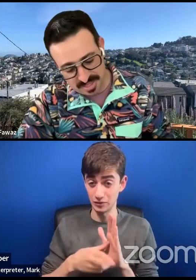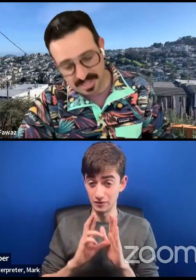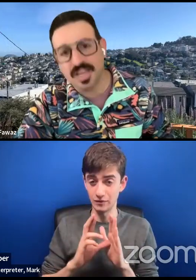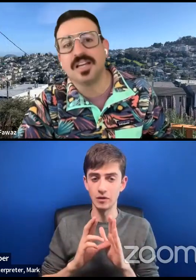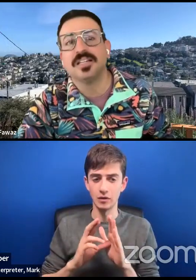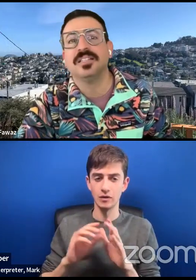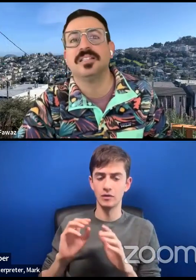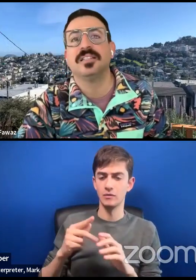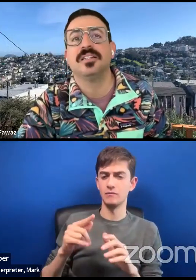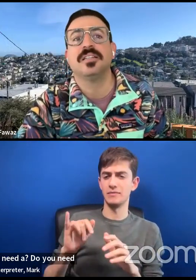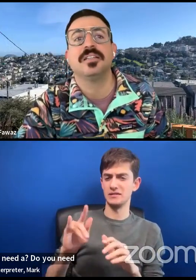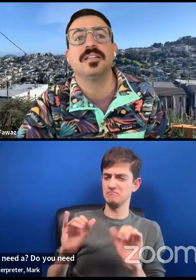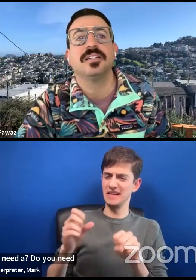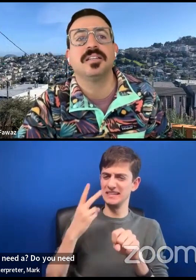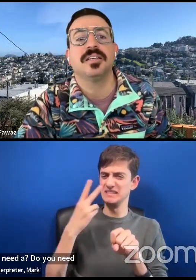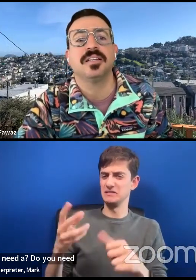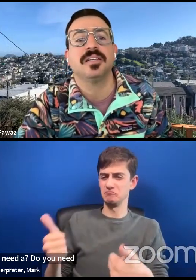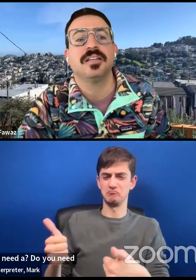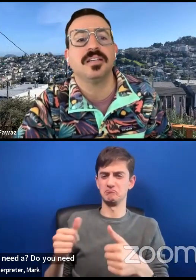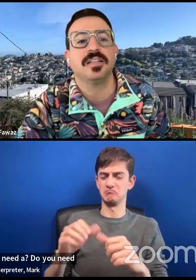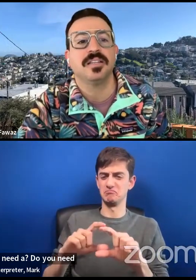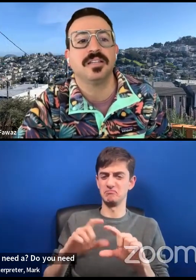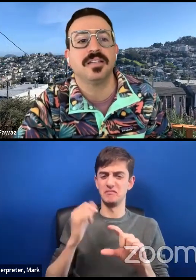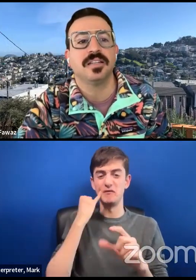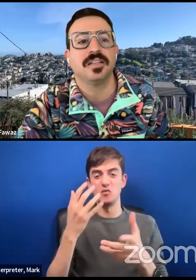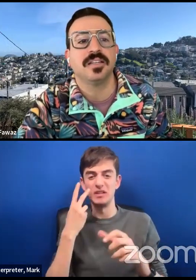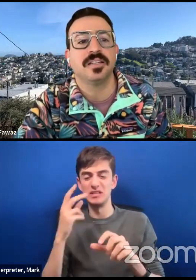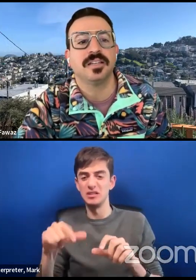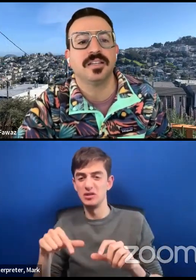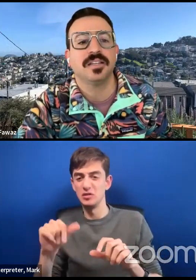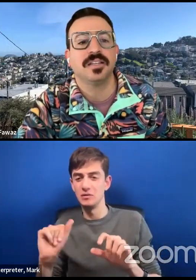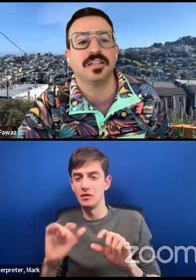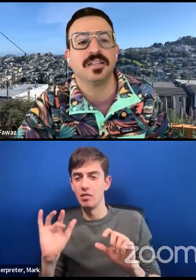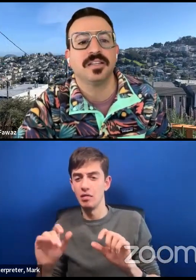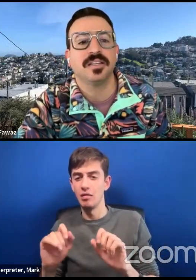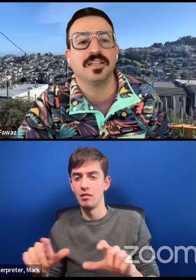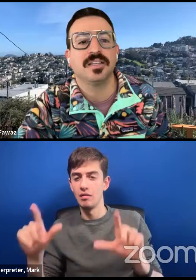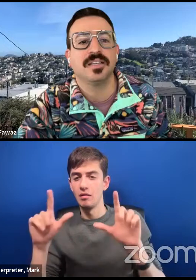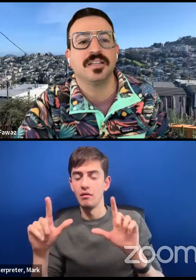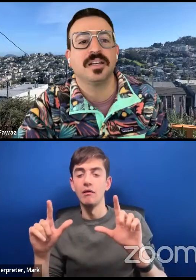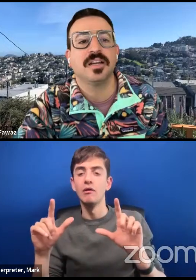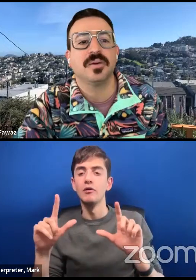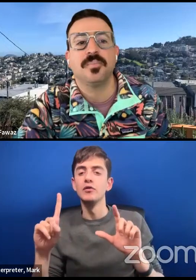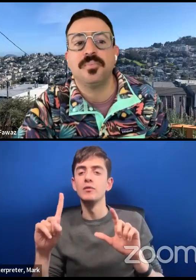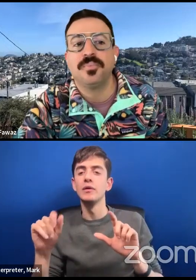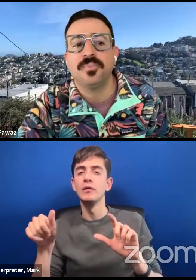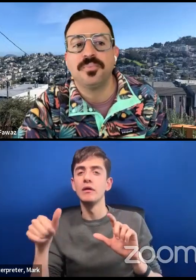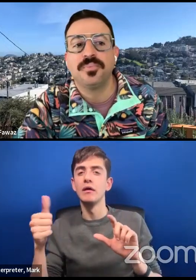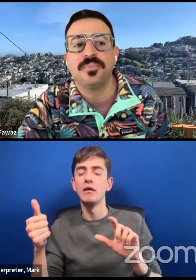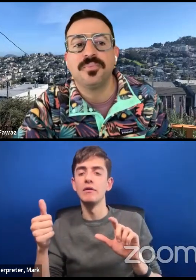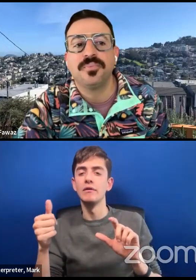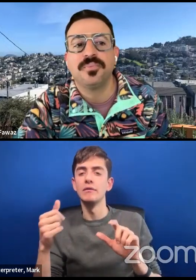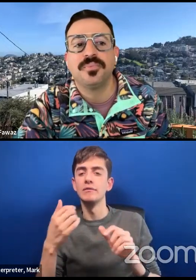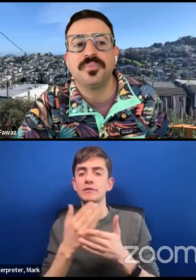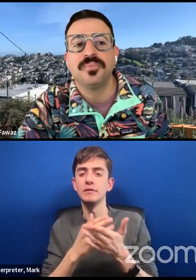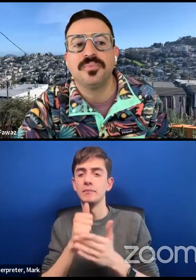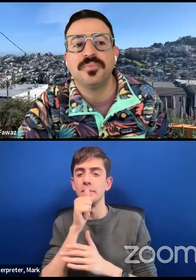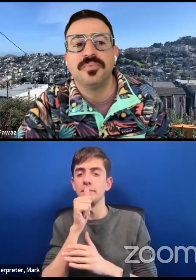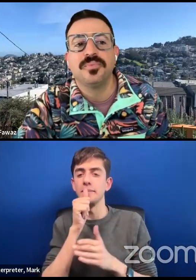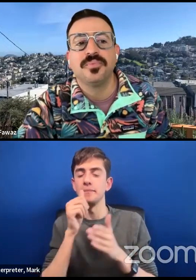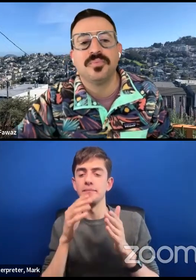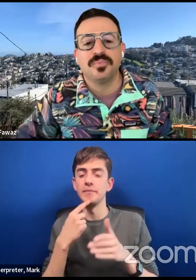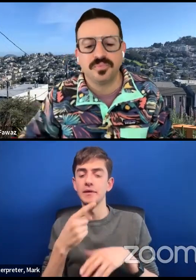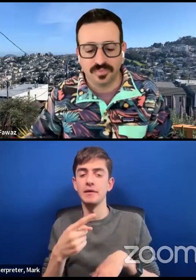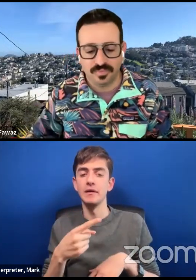can see them. Oh, Yeah. you can see. But there's one that was missed, but I can quickly mention it from an anonymous person. Is